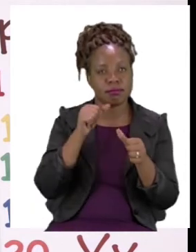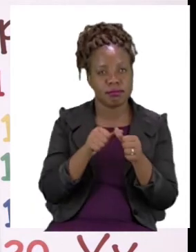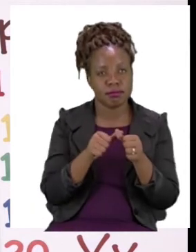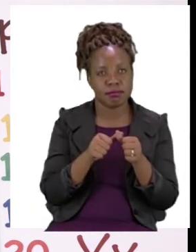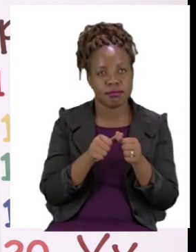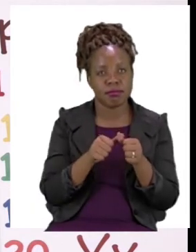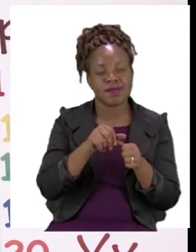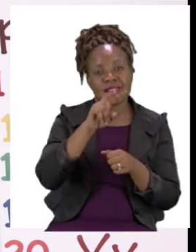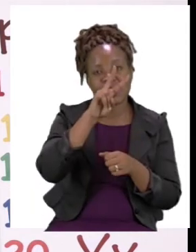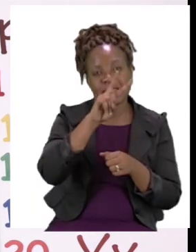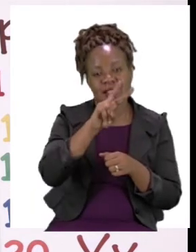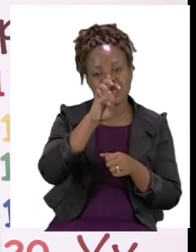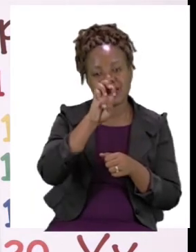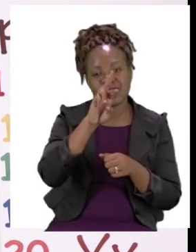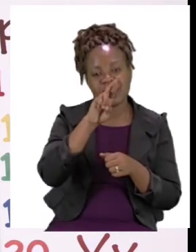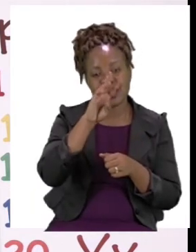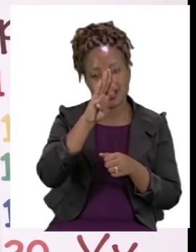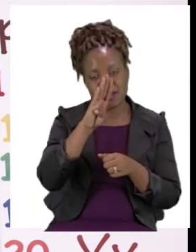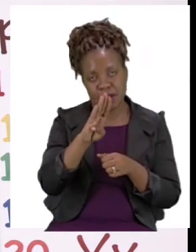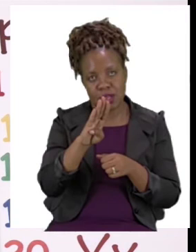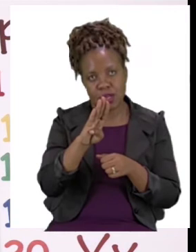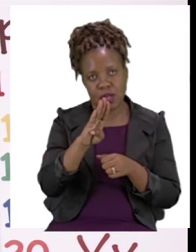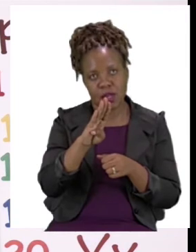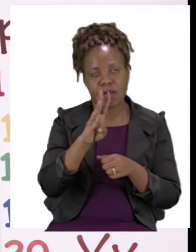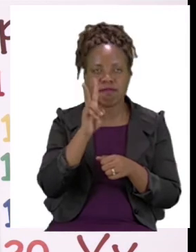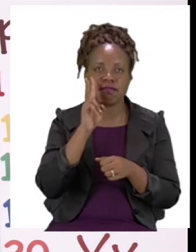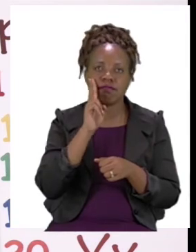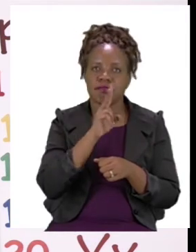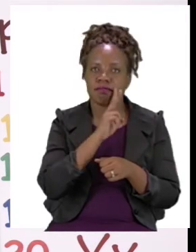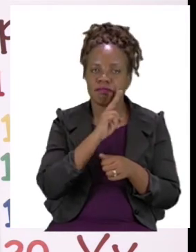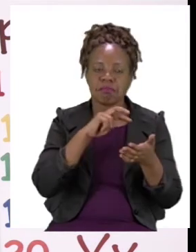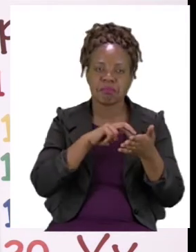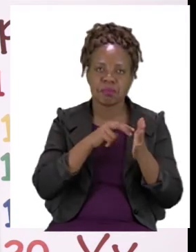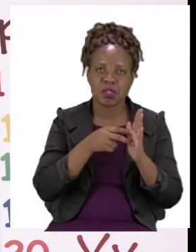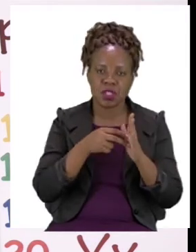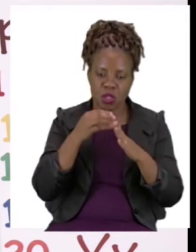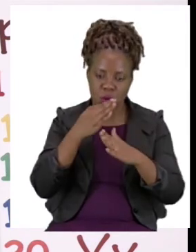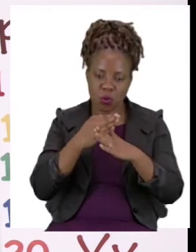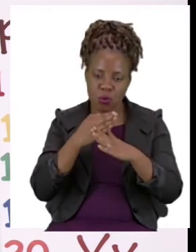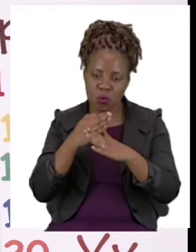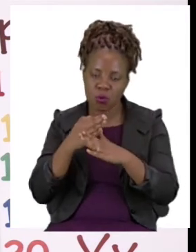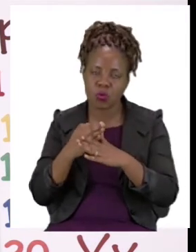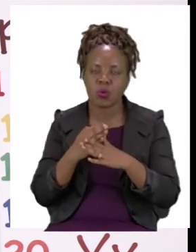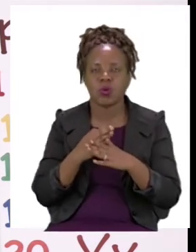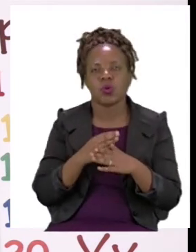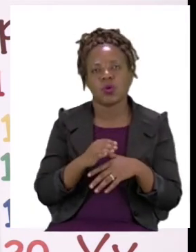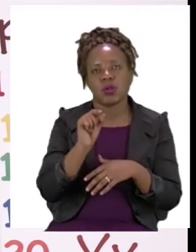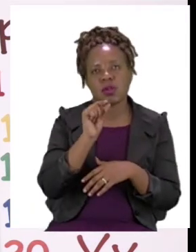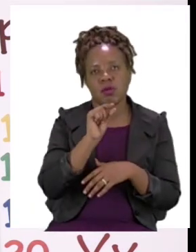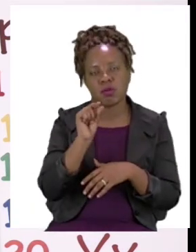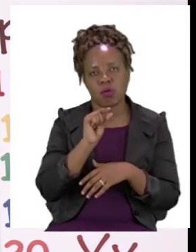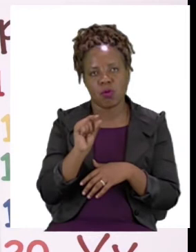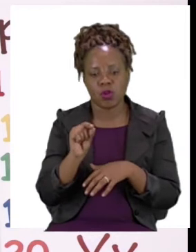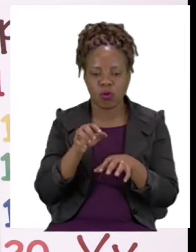doing word or an action word. So this time when I say the word, I want you to please do the action. Are